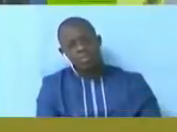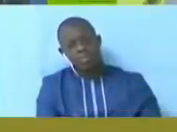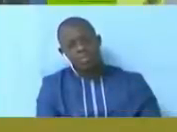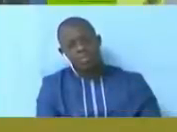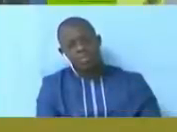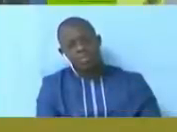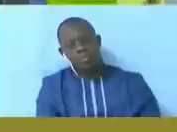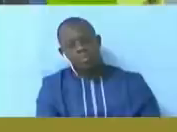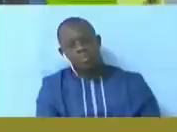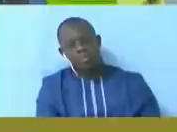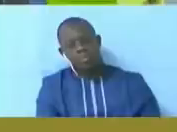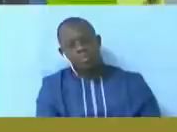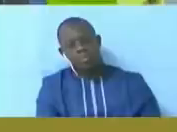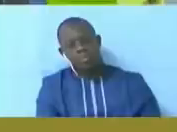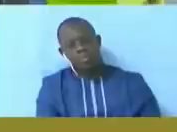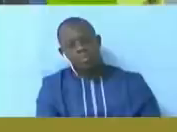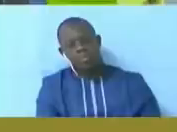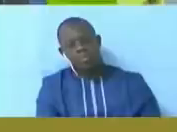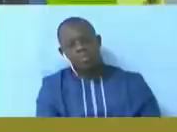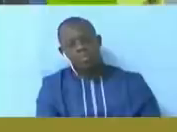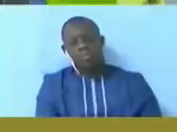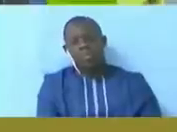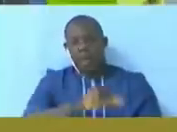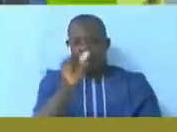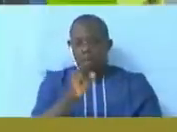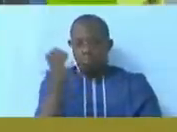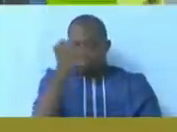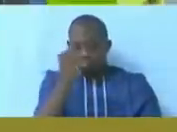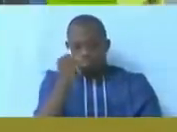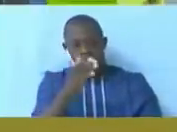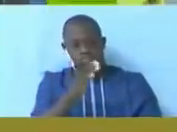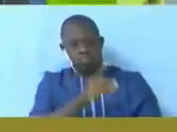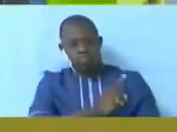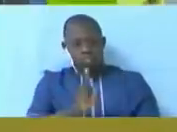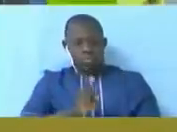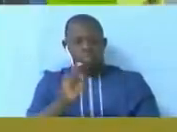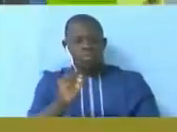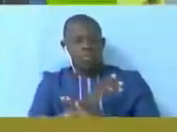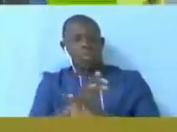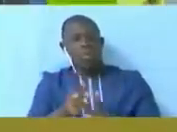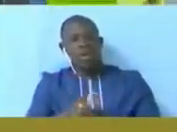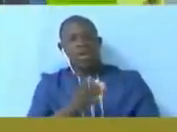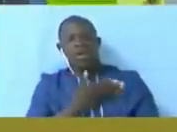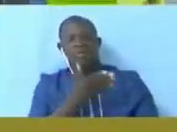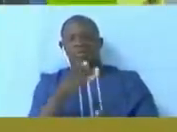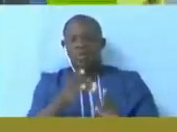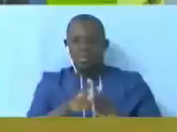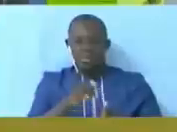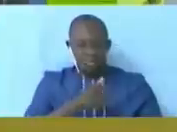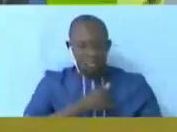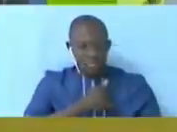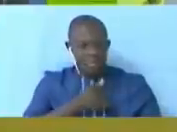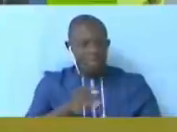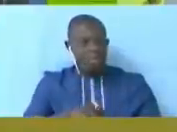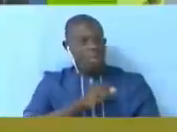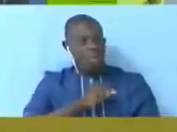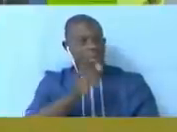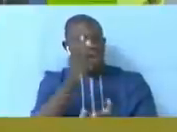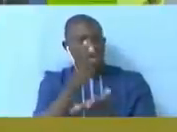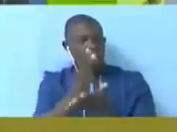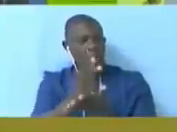the rest of the other accused persons may not have the same opportunity, his evidence was not limited to him in person